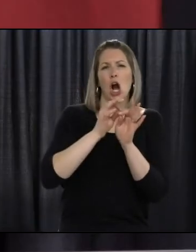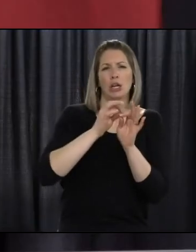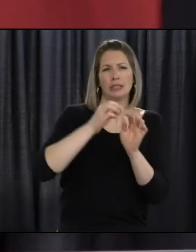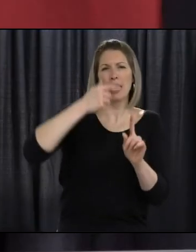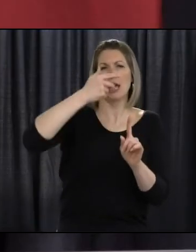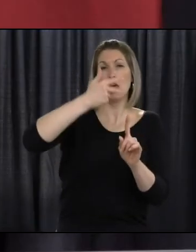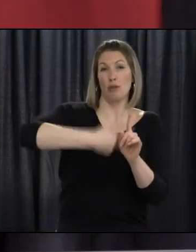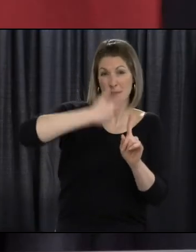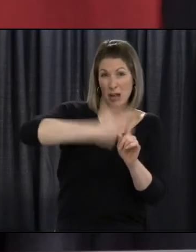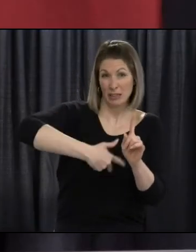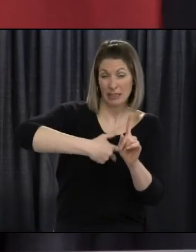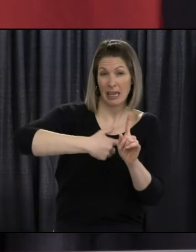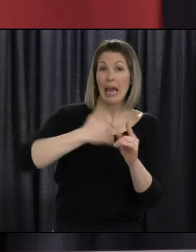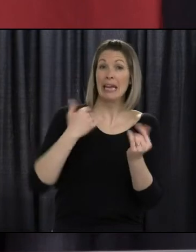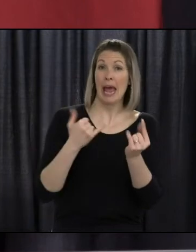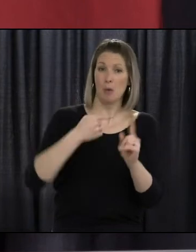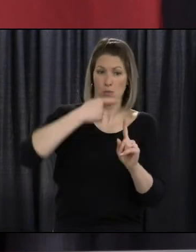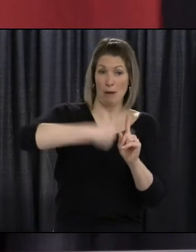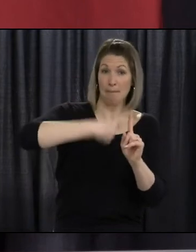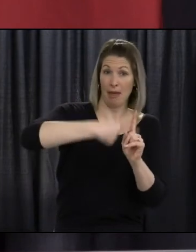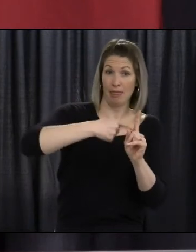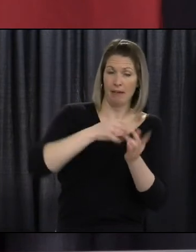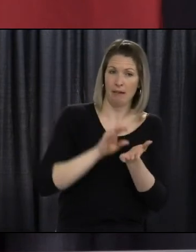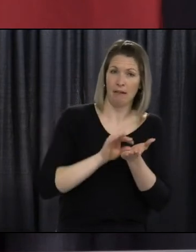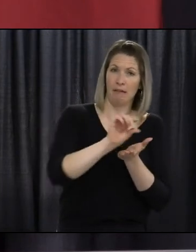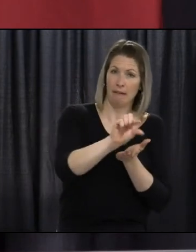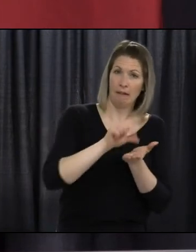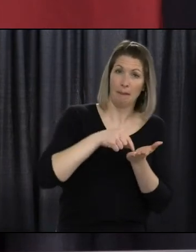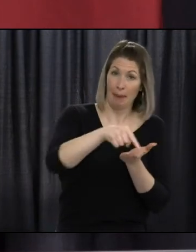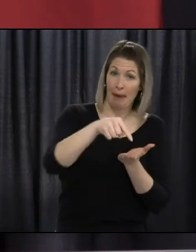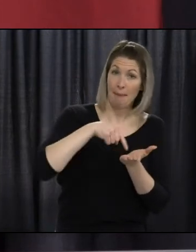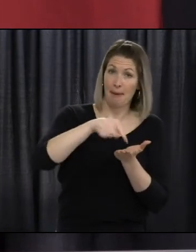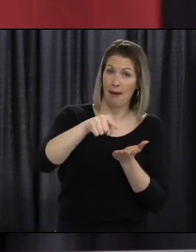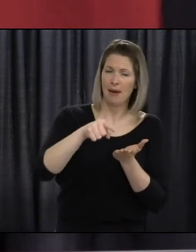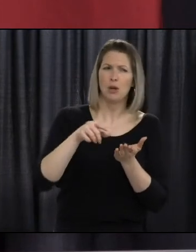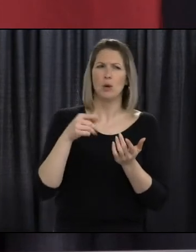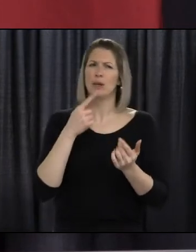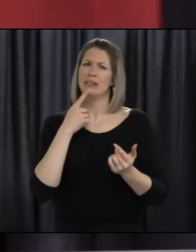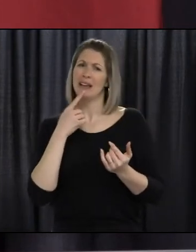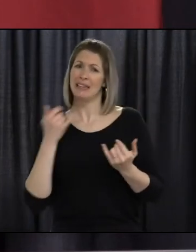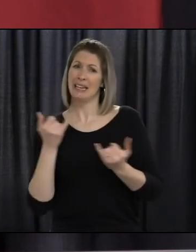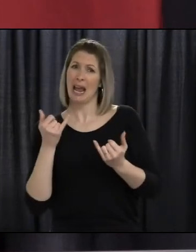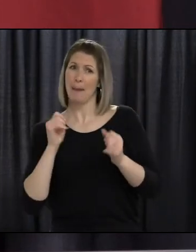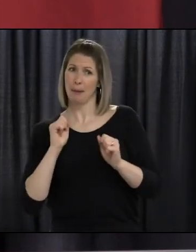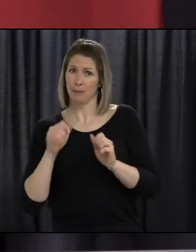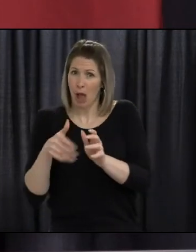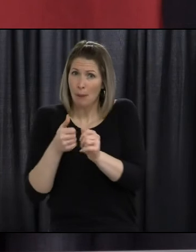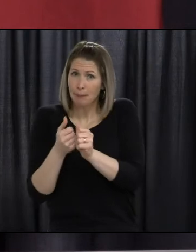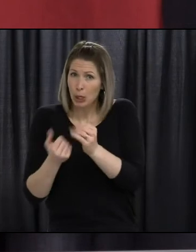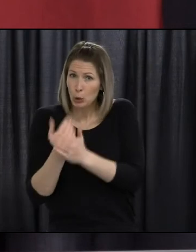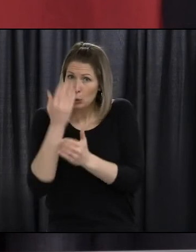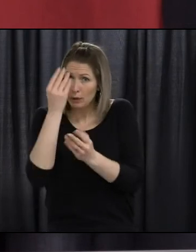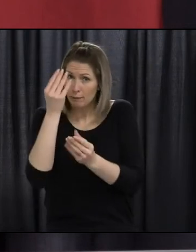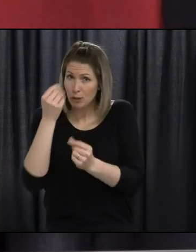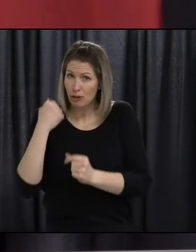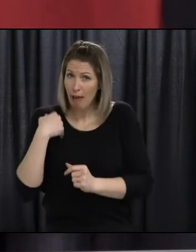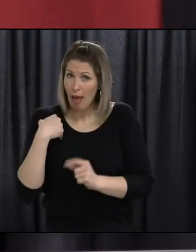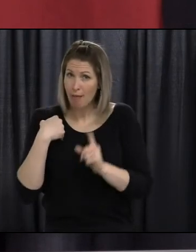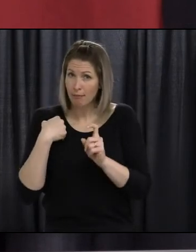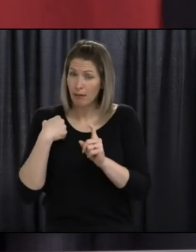working with with some pharmacists and with the Department of Health and others too. We recognize that the 3 months or